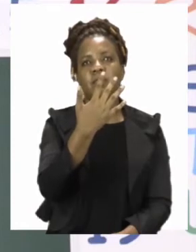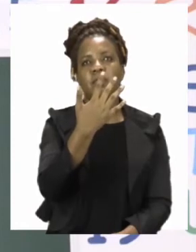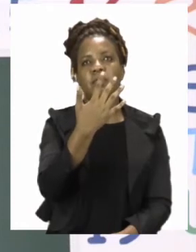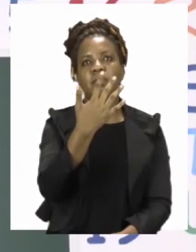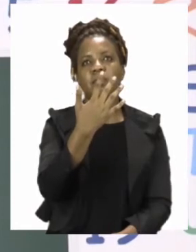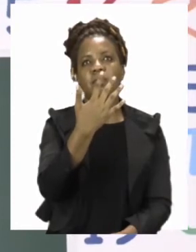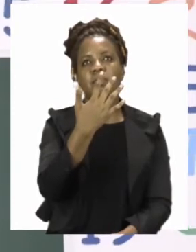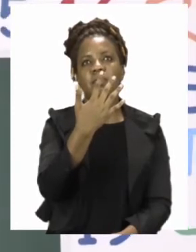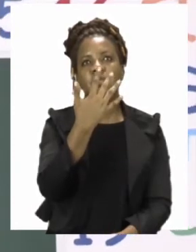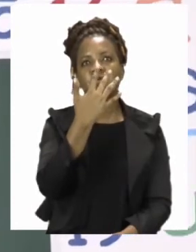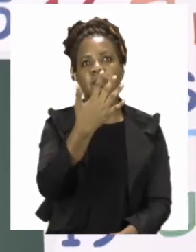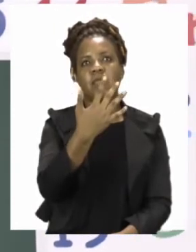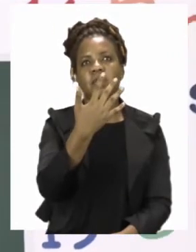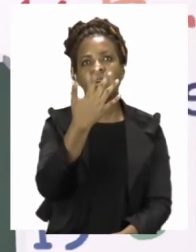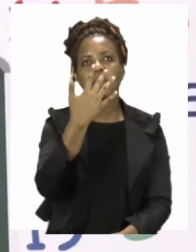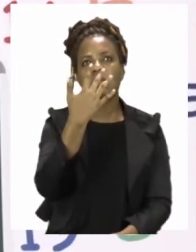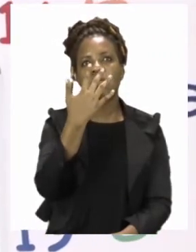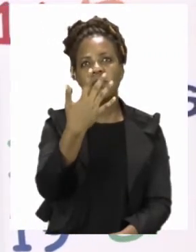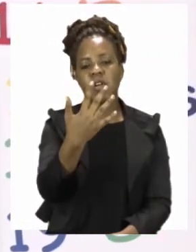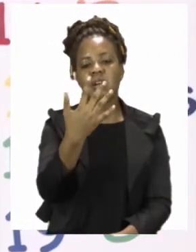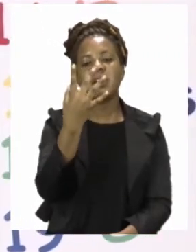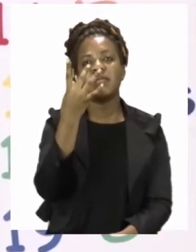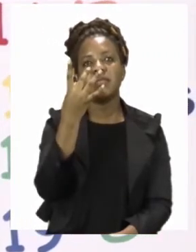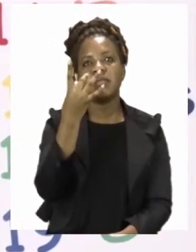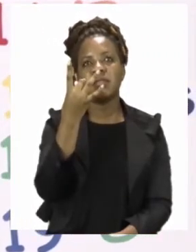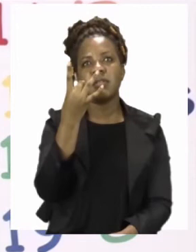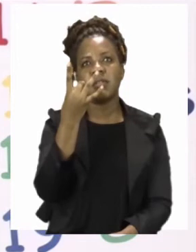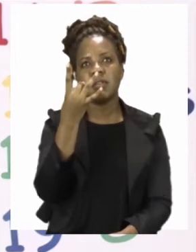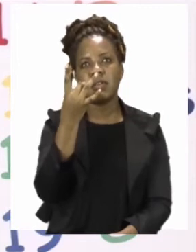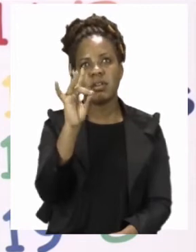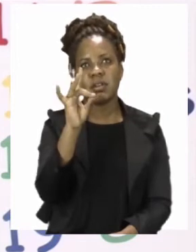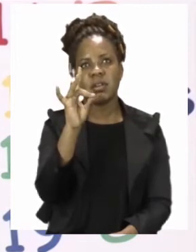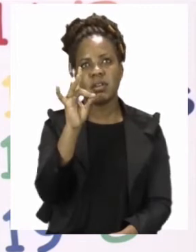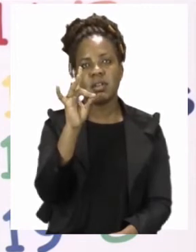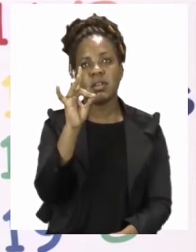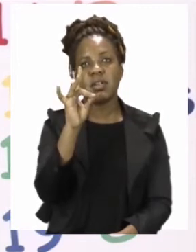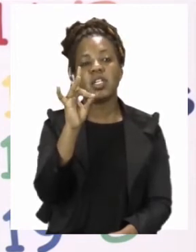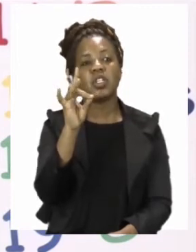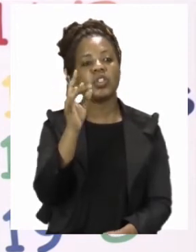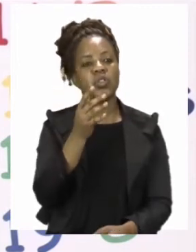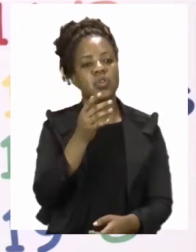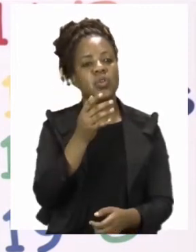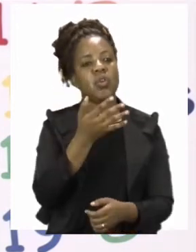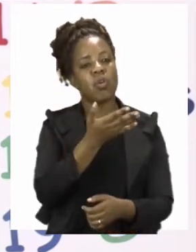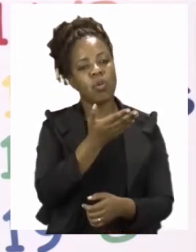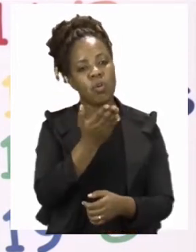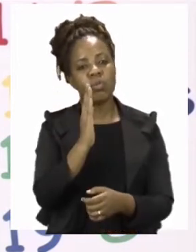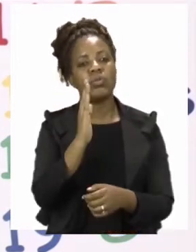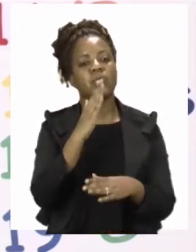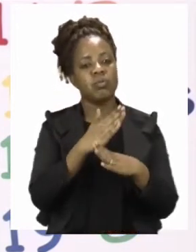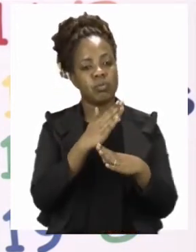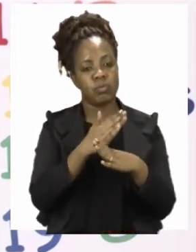or tilers? Wow, this one seems a little tricky. It seems like we have to do